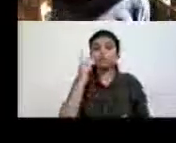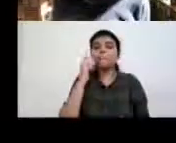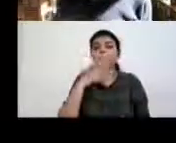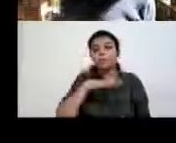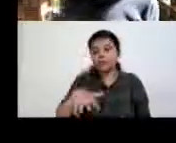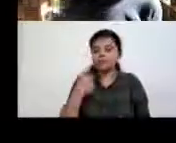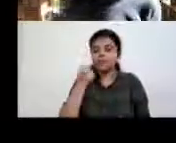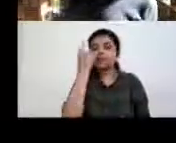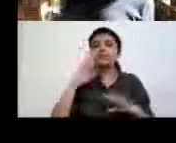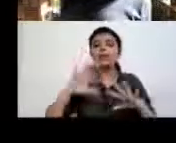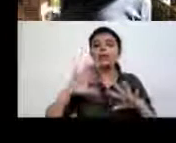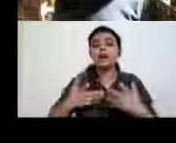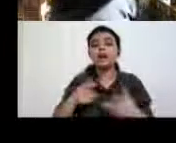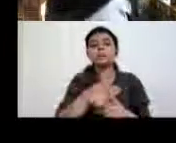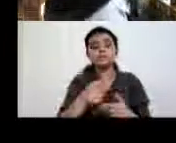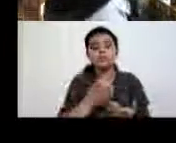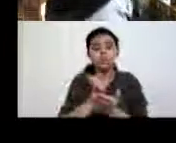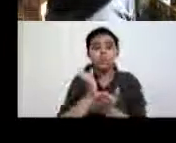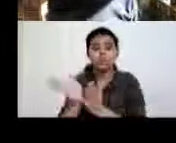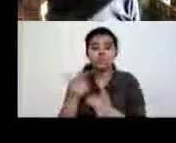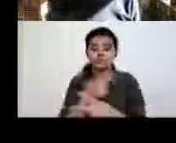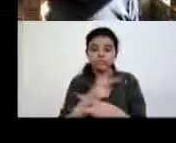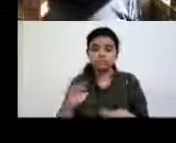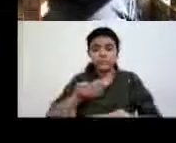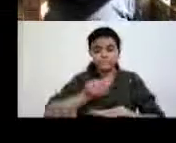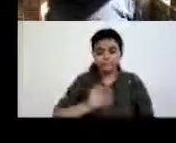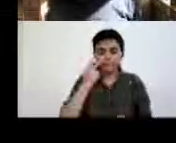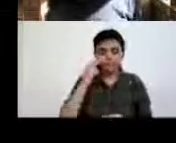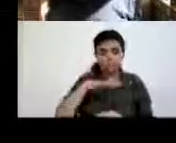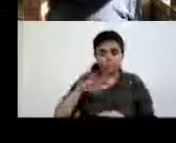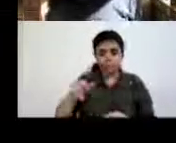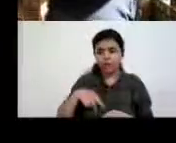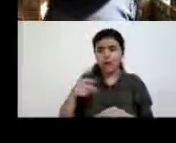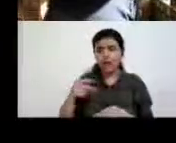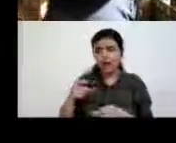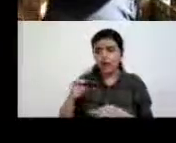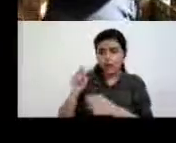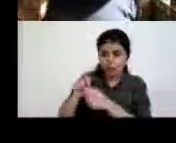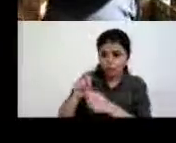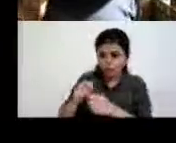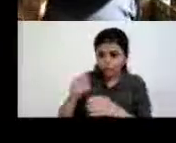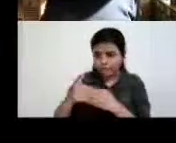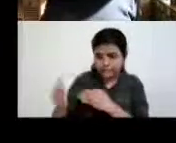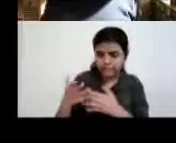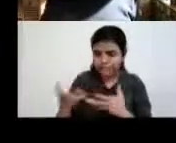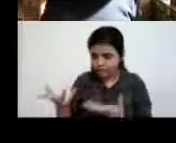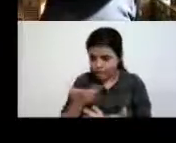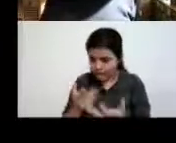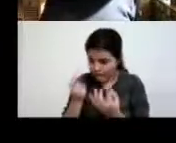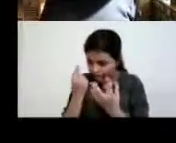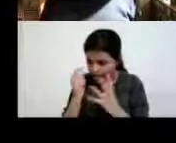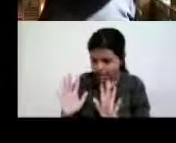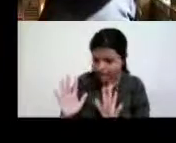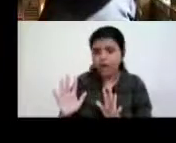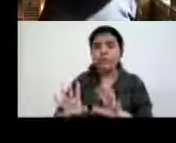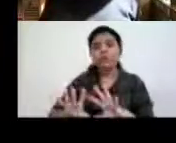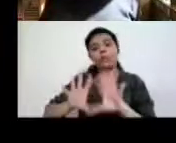did test it out with born blind people, and it worked out perfectly well. Yes.